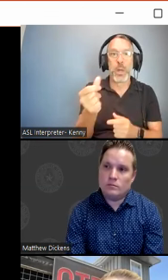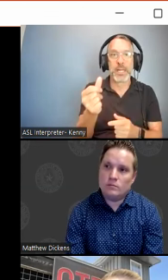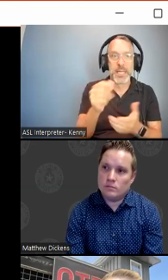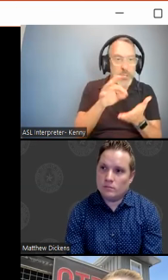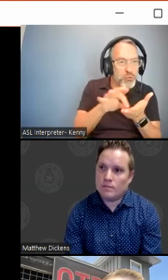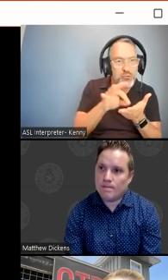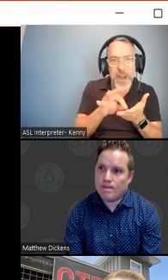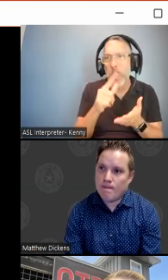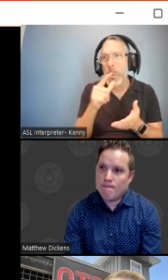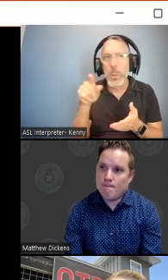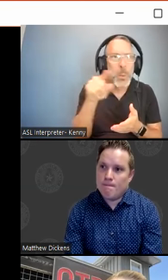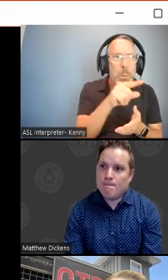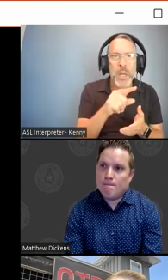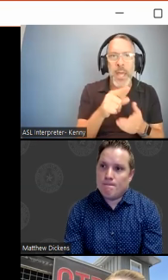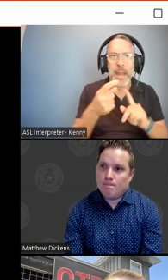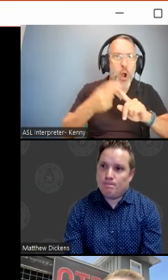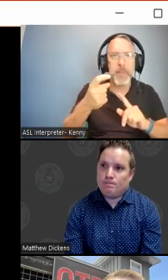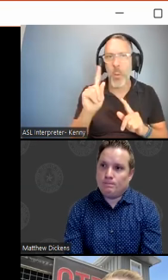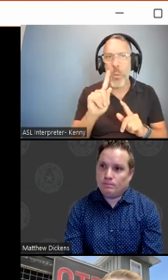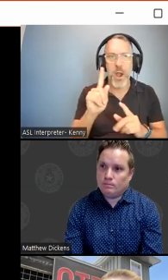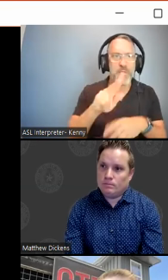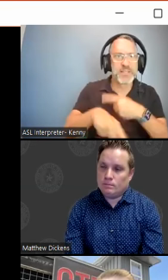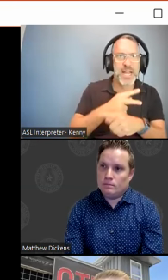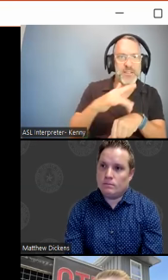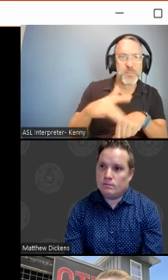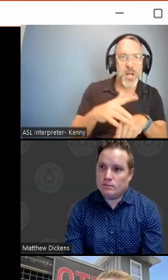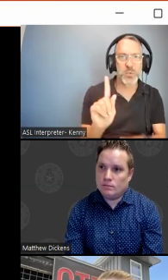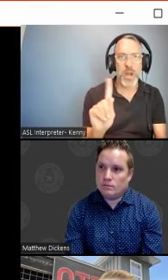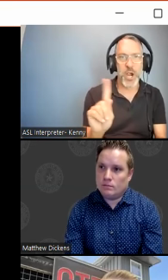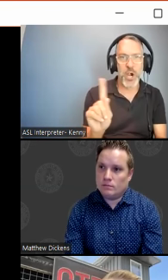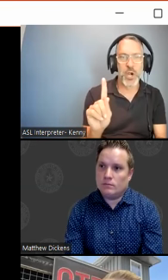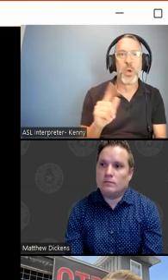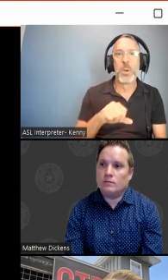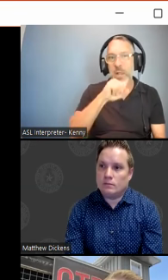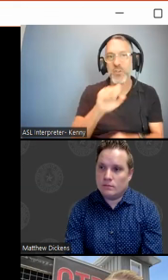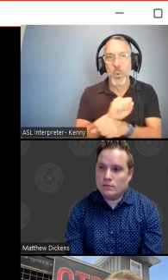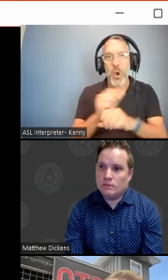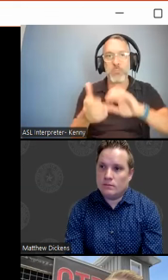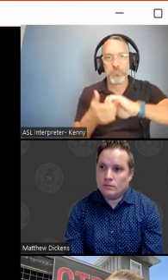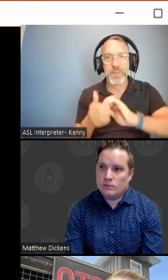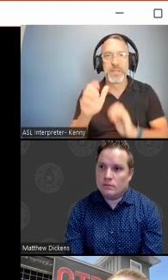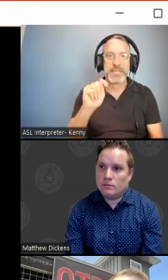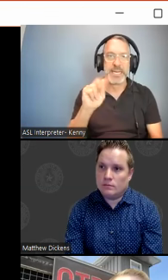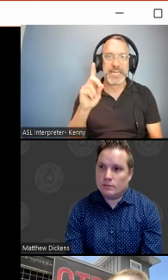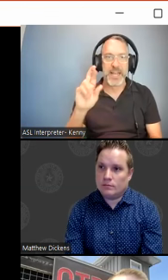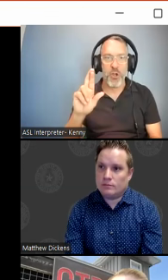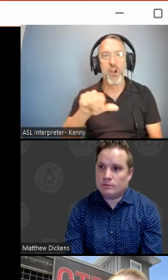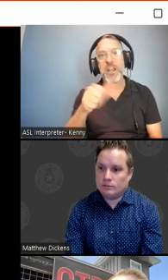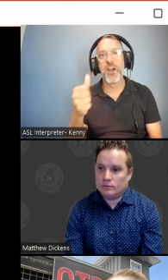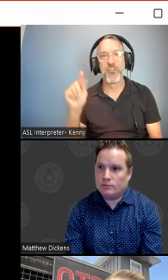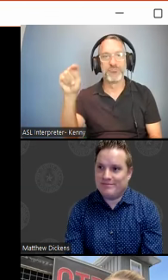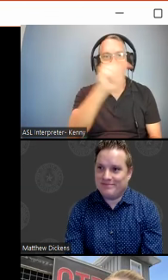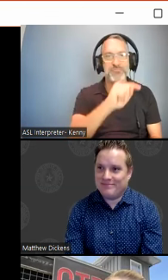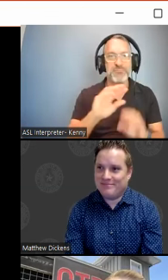track and automate where these kinds of spots are. And we would love to work with TDLR and any other of the